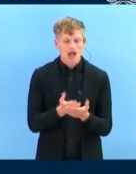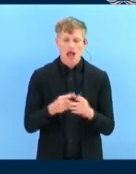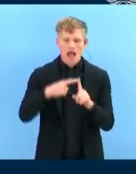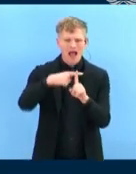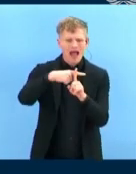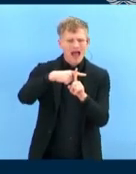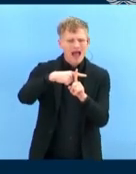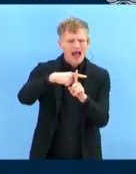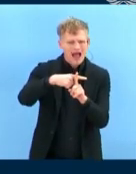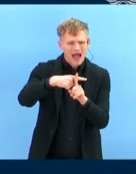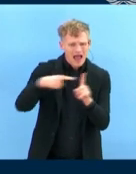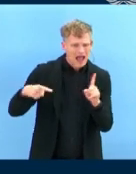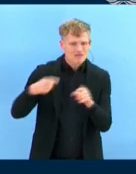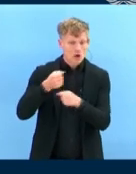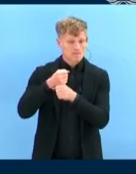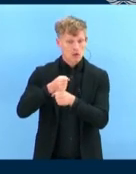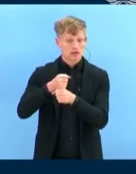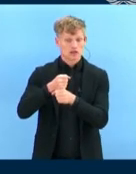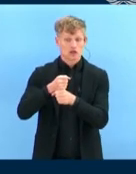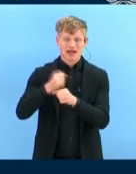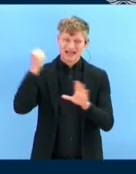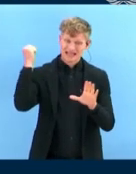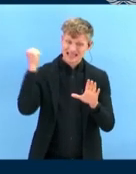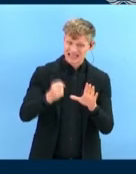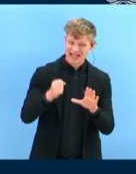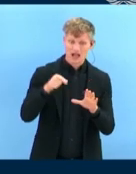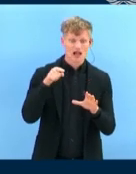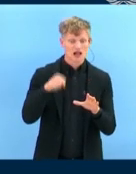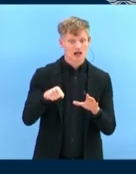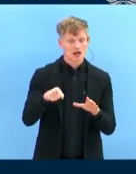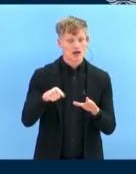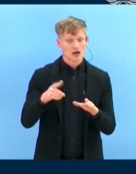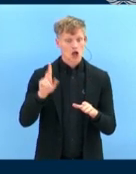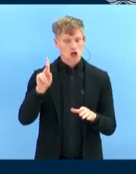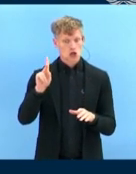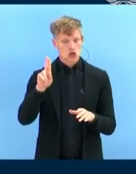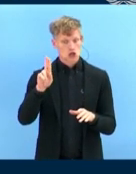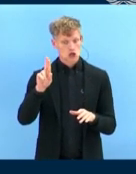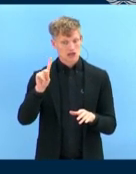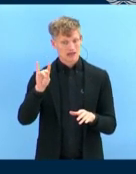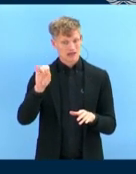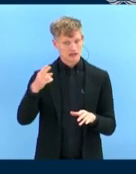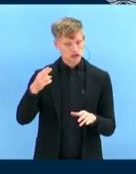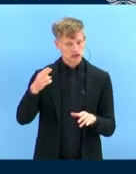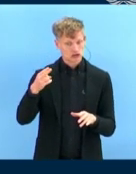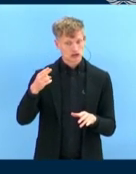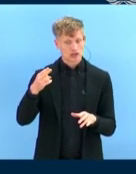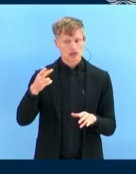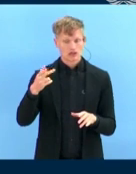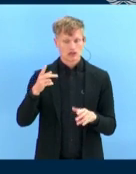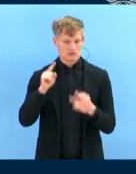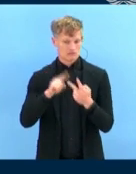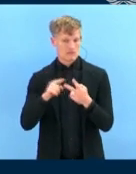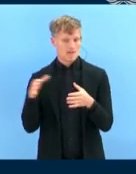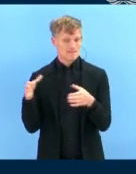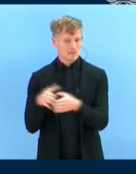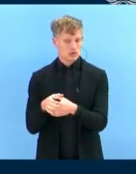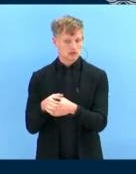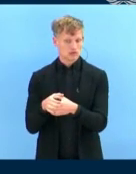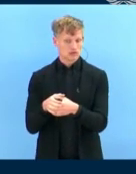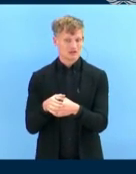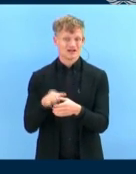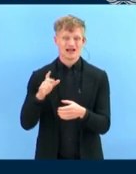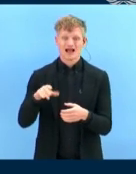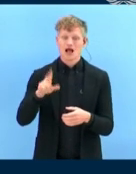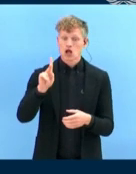the protesters killed during the Women Life Freedom Movement are Kurdish and Baluchis, and 1 of 3 of the total executions this year are Kurdish